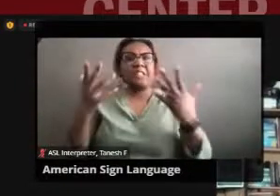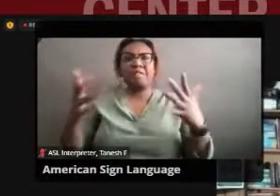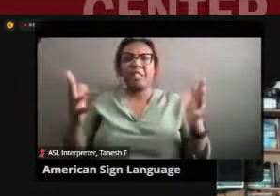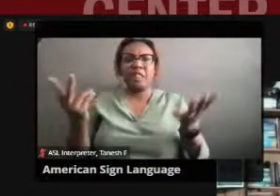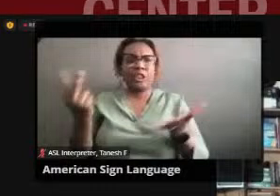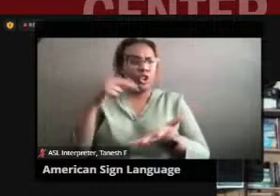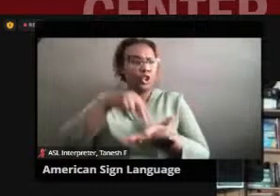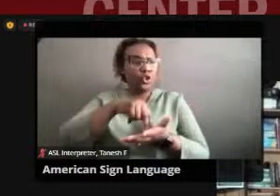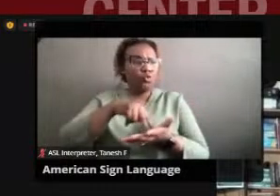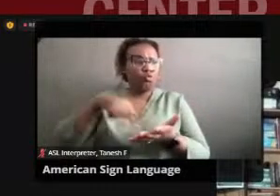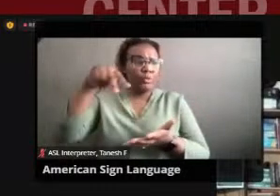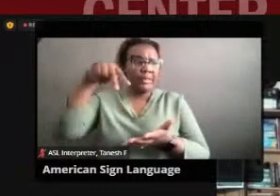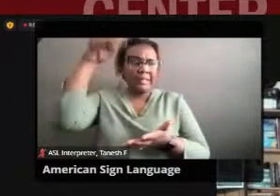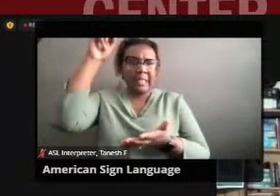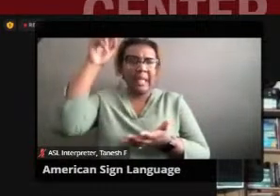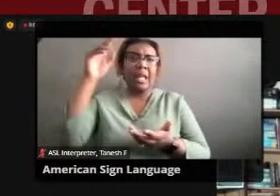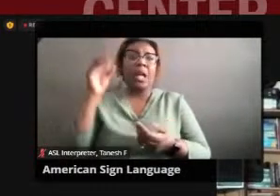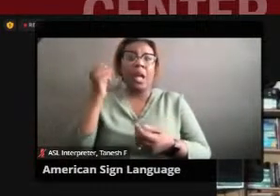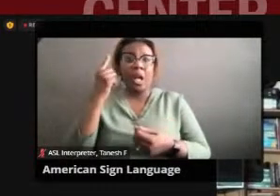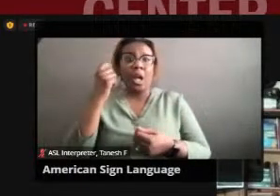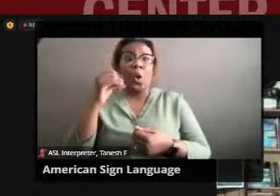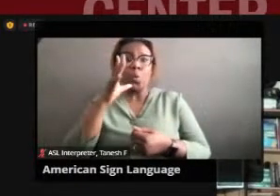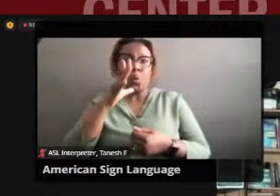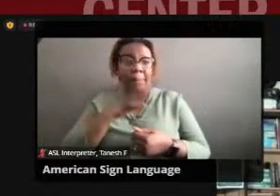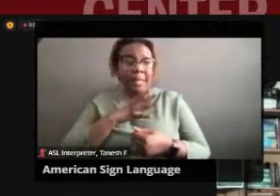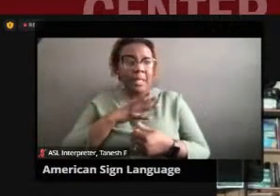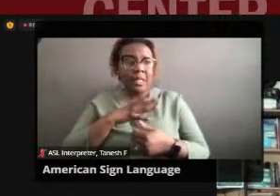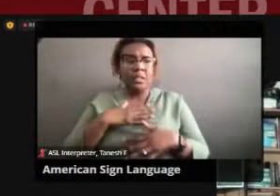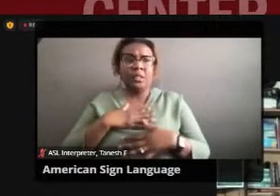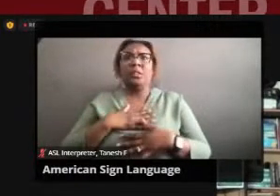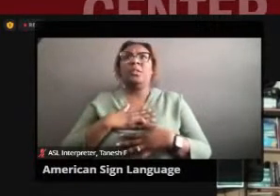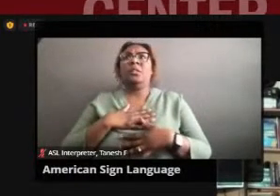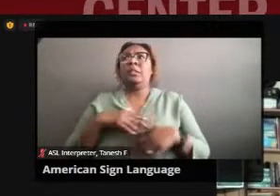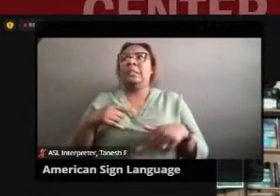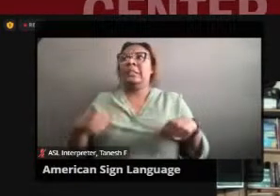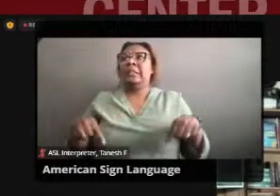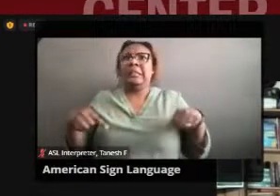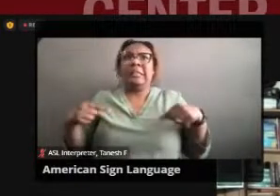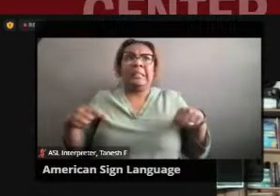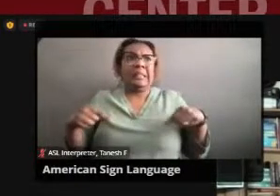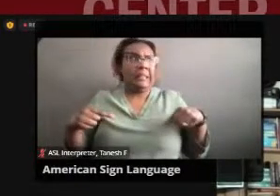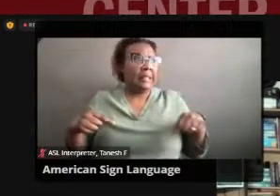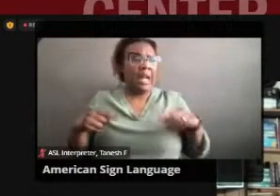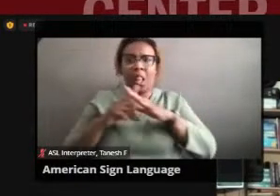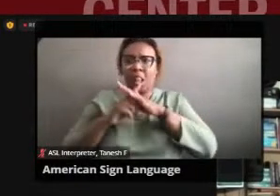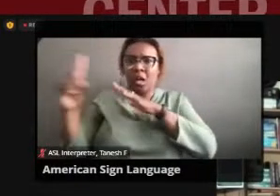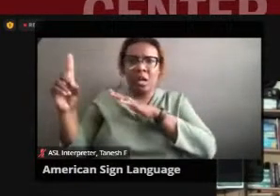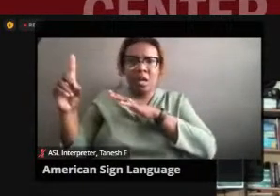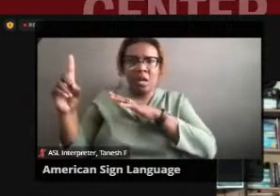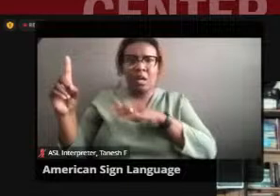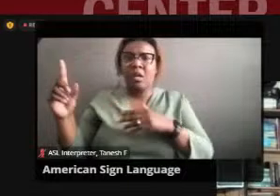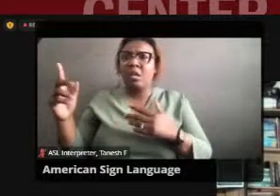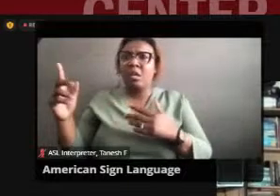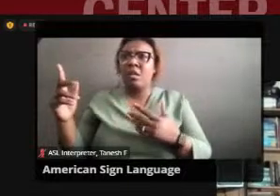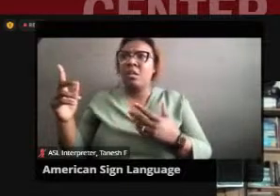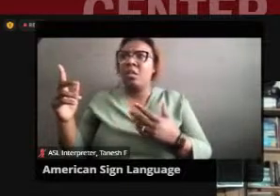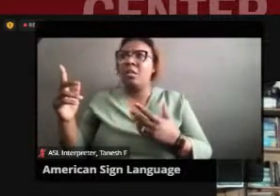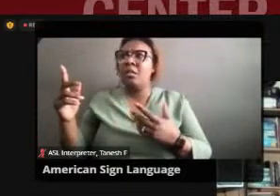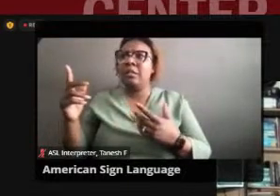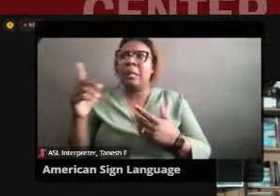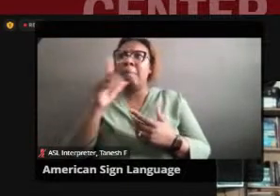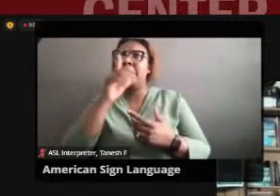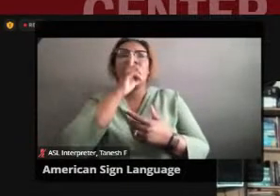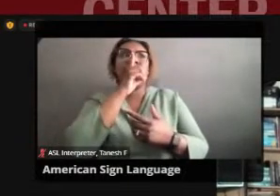were trembling and bewildered and fled from the tomb. They said nothing to